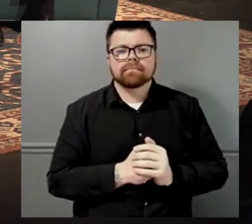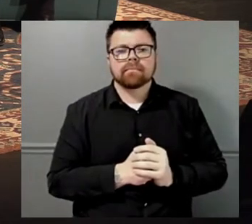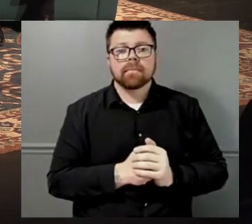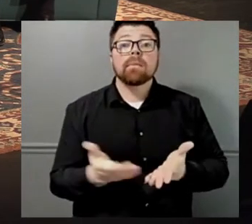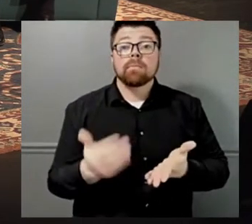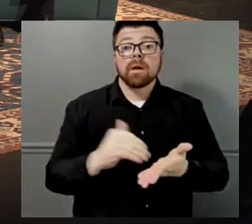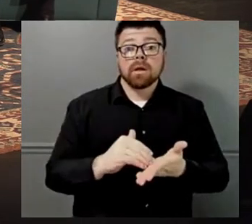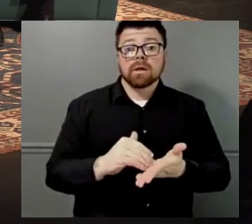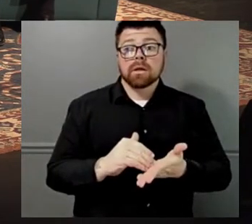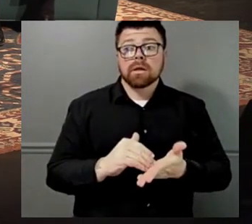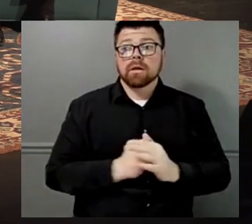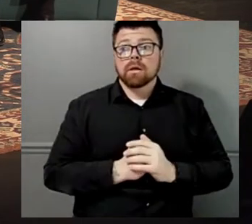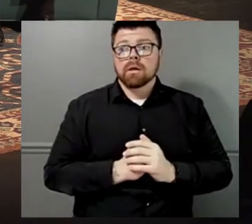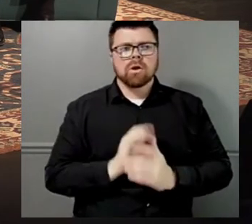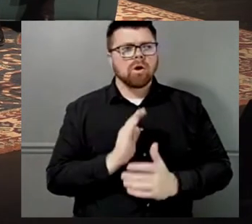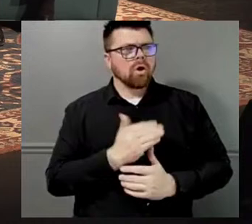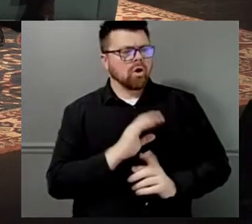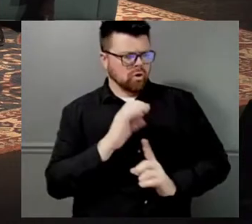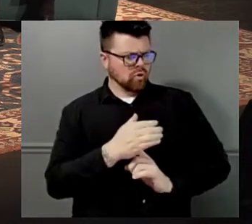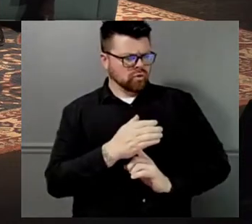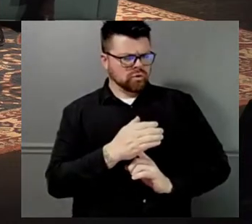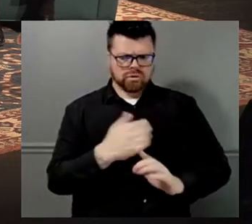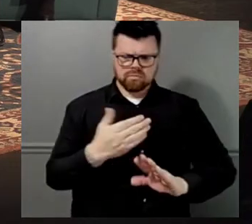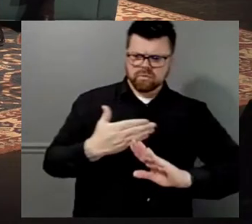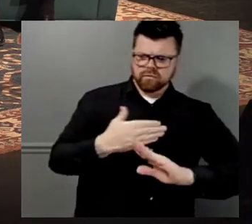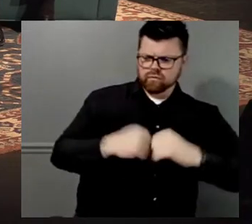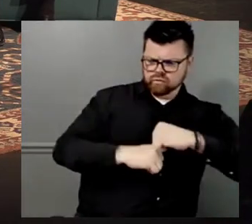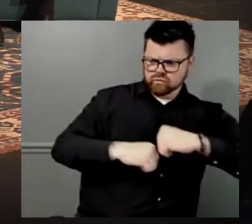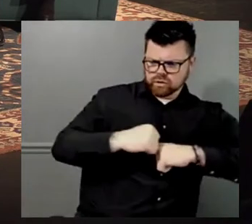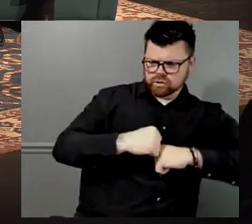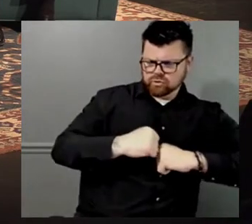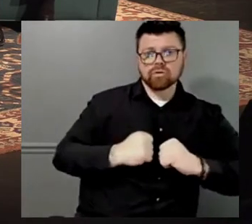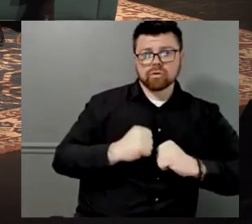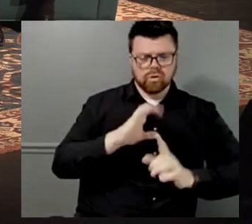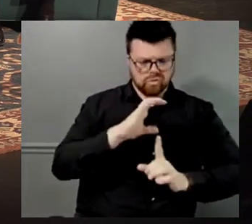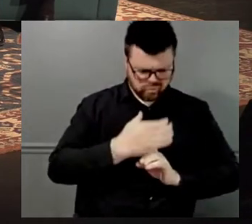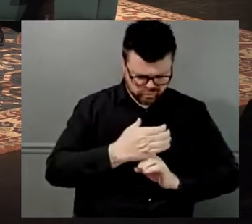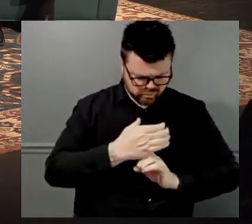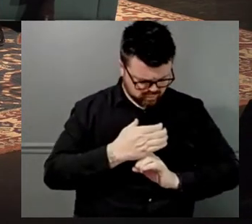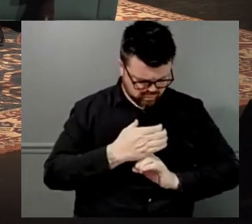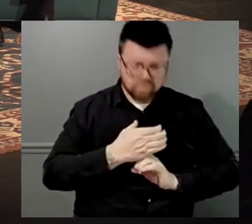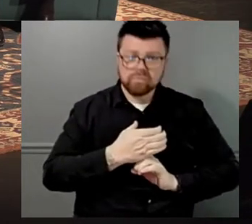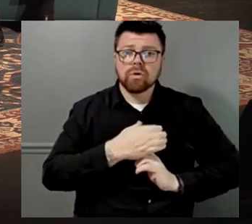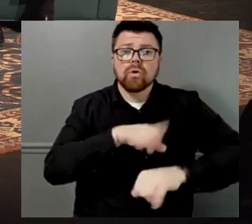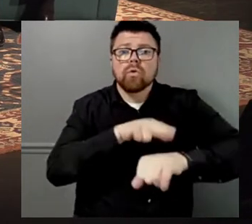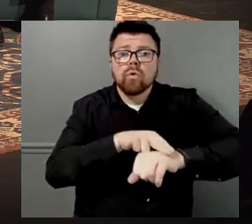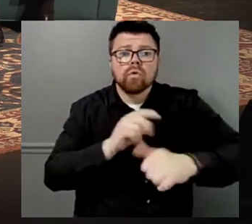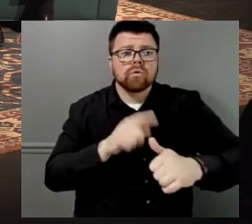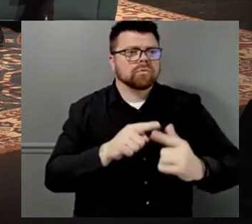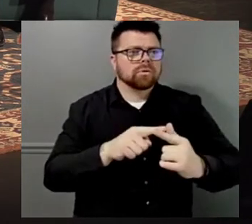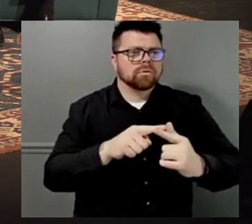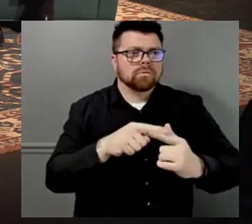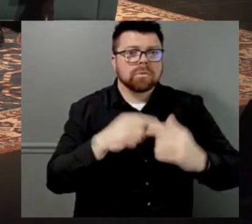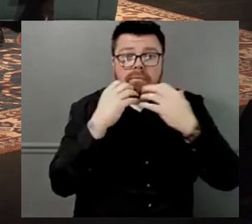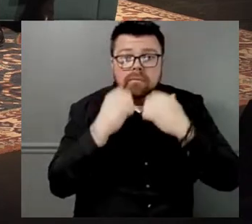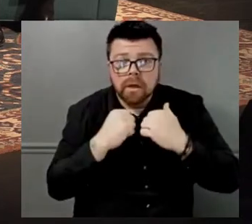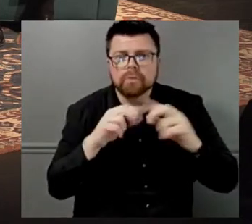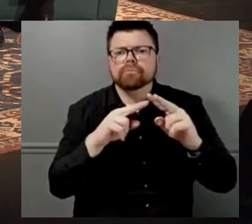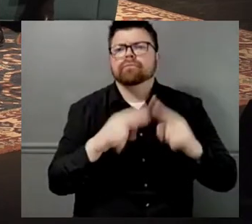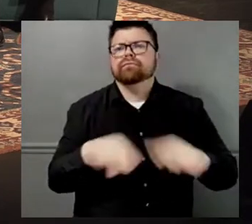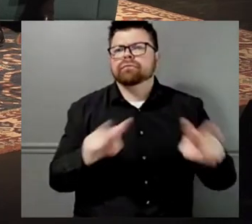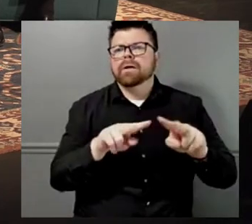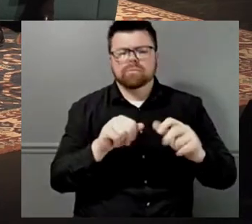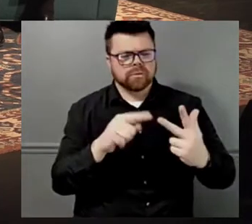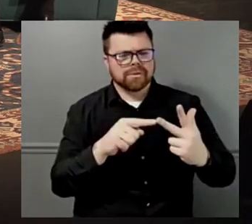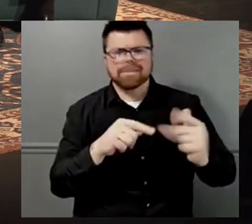we teach that culture precedes structure. That culture, the norms, values, narratives, habits, the ways that we choose to live together